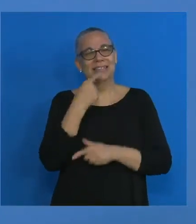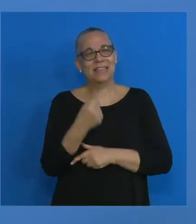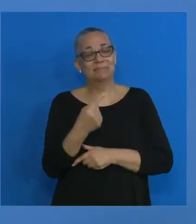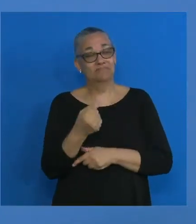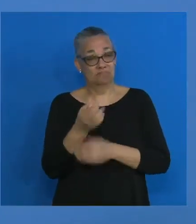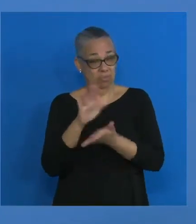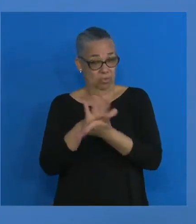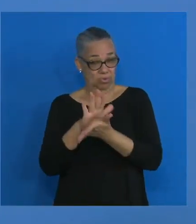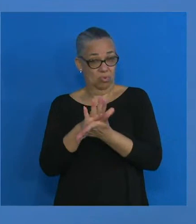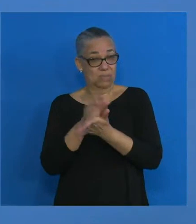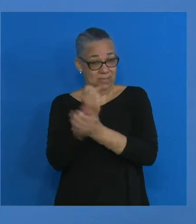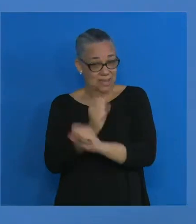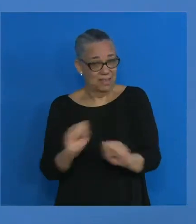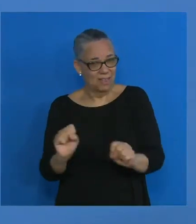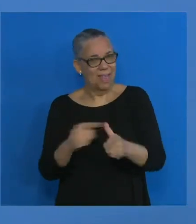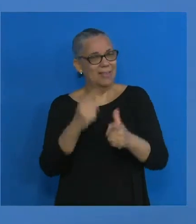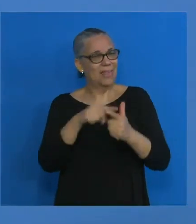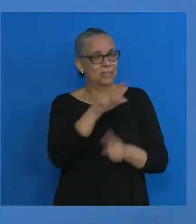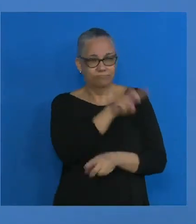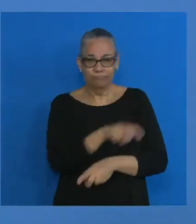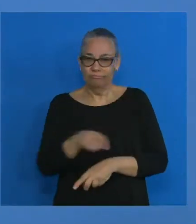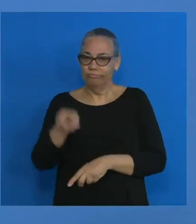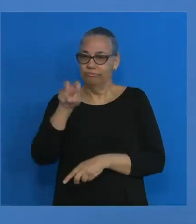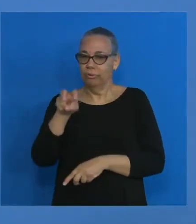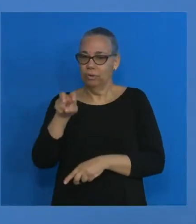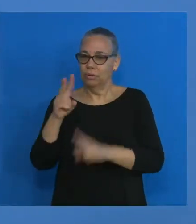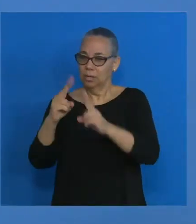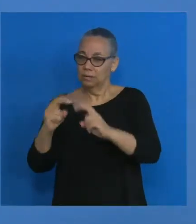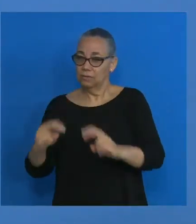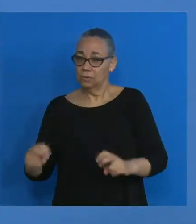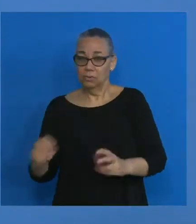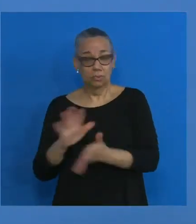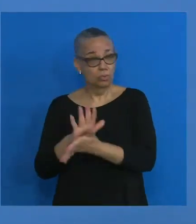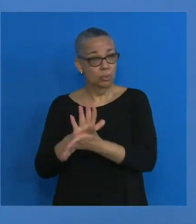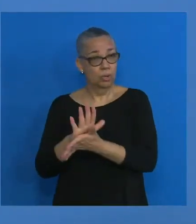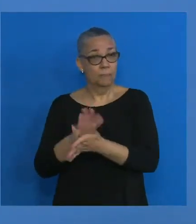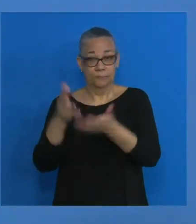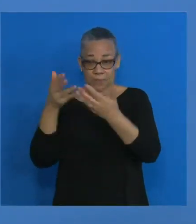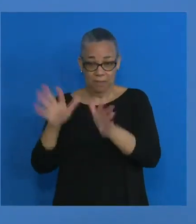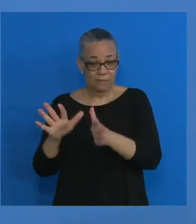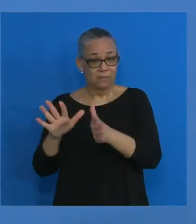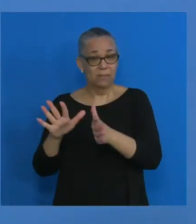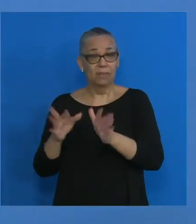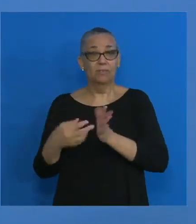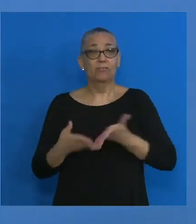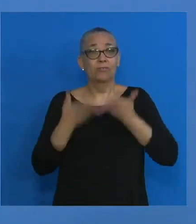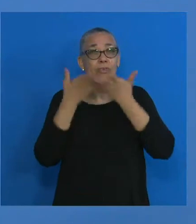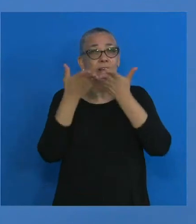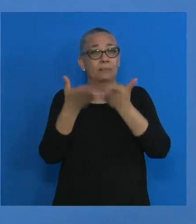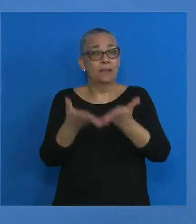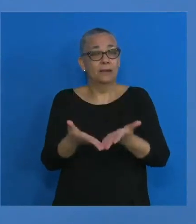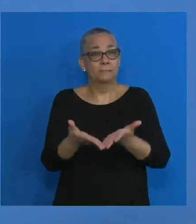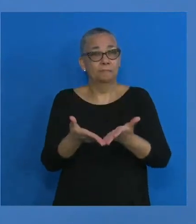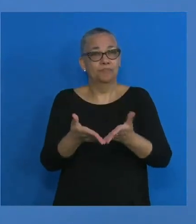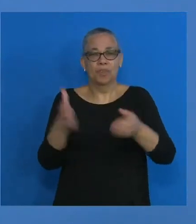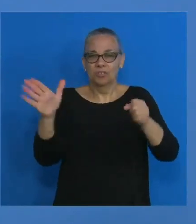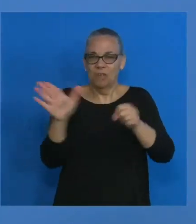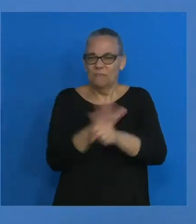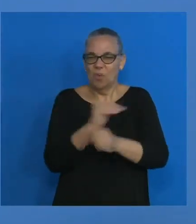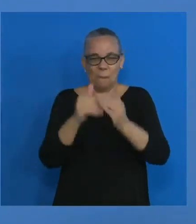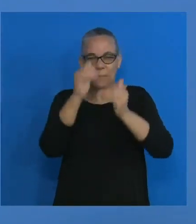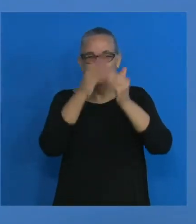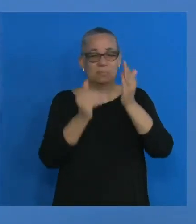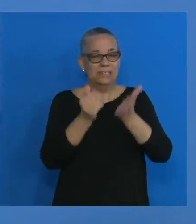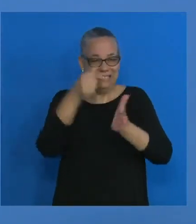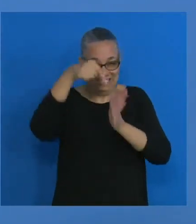then they went and did their assessment as they did with Delwood. Once the assessment was done, a recommendation was made that the entire building be deep cleaned,